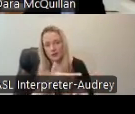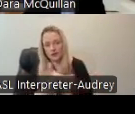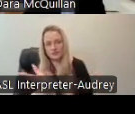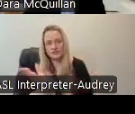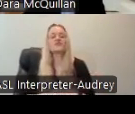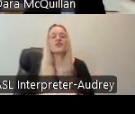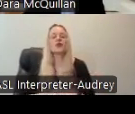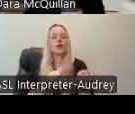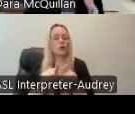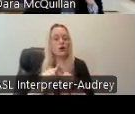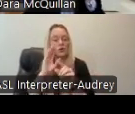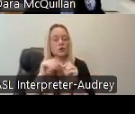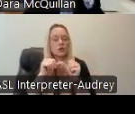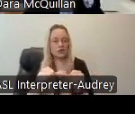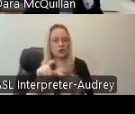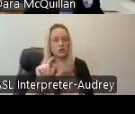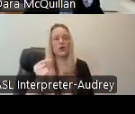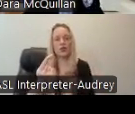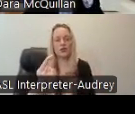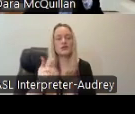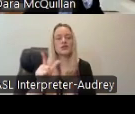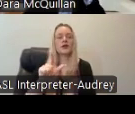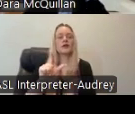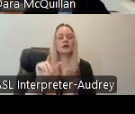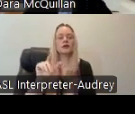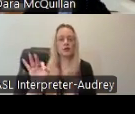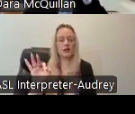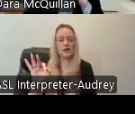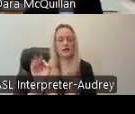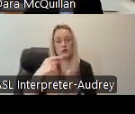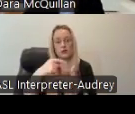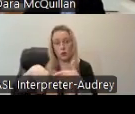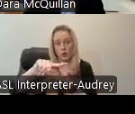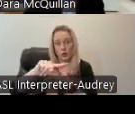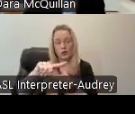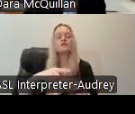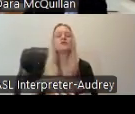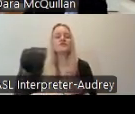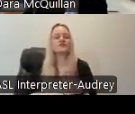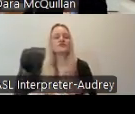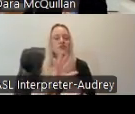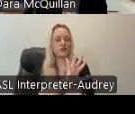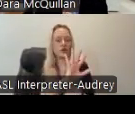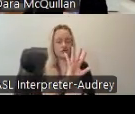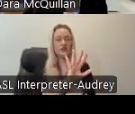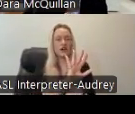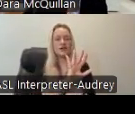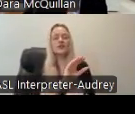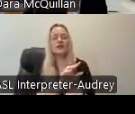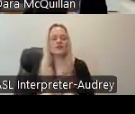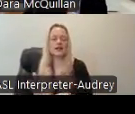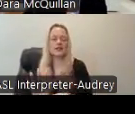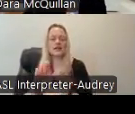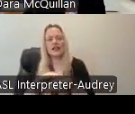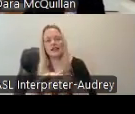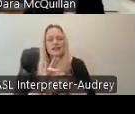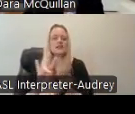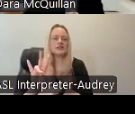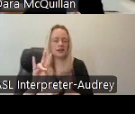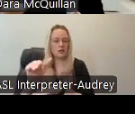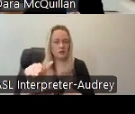session on Thursday, May 29th, a week from tonight, from 5 p.m. until at least 7